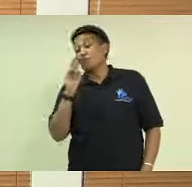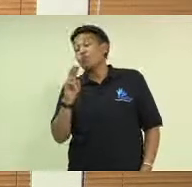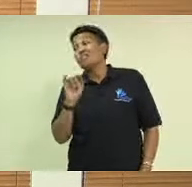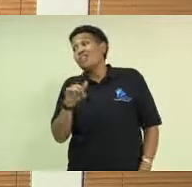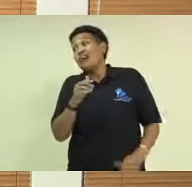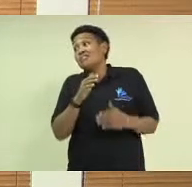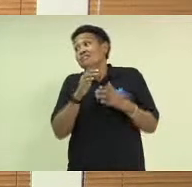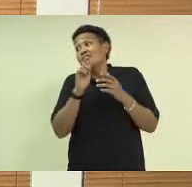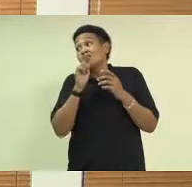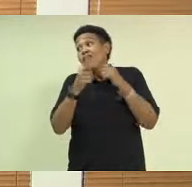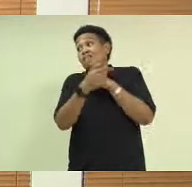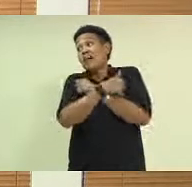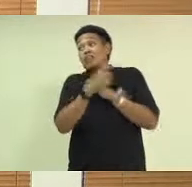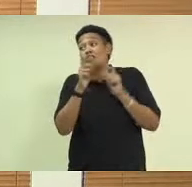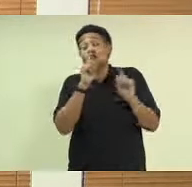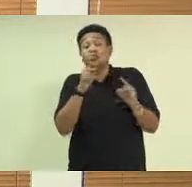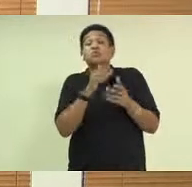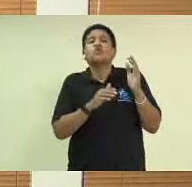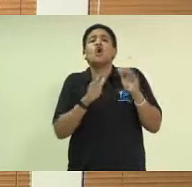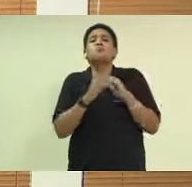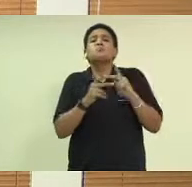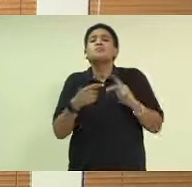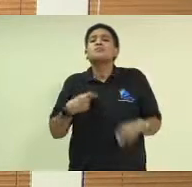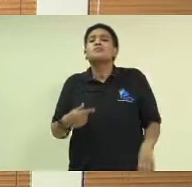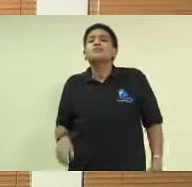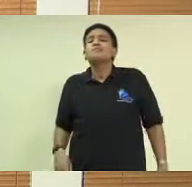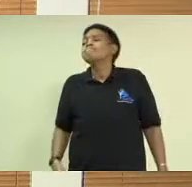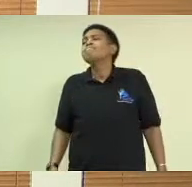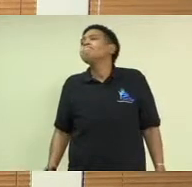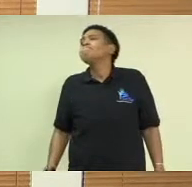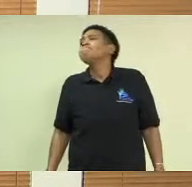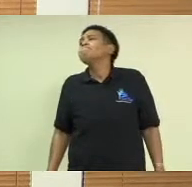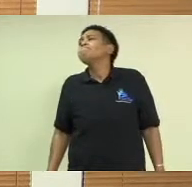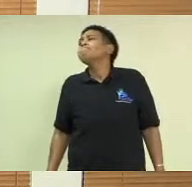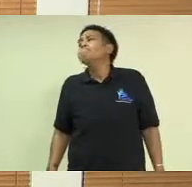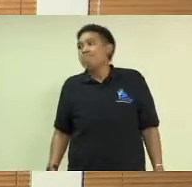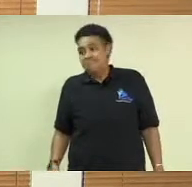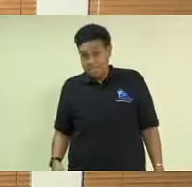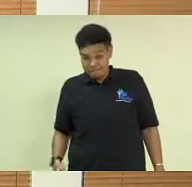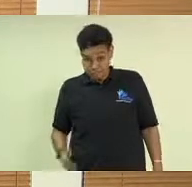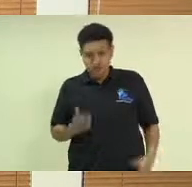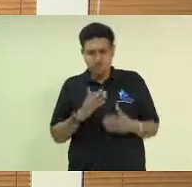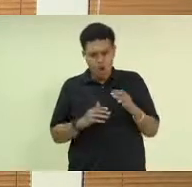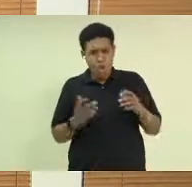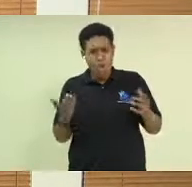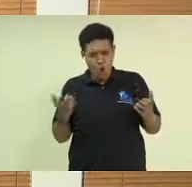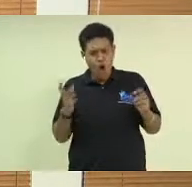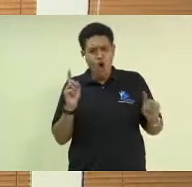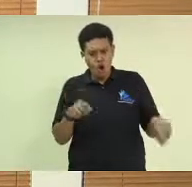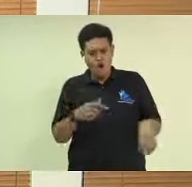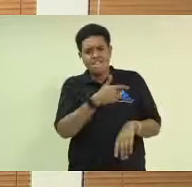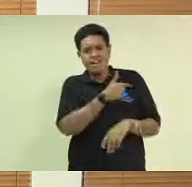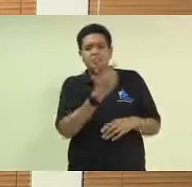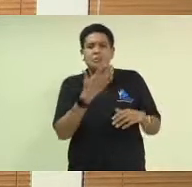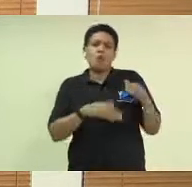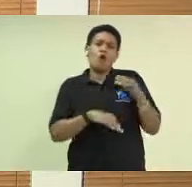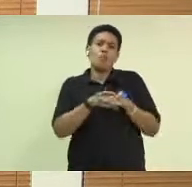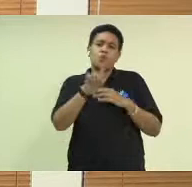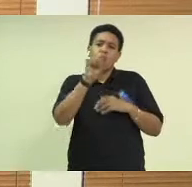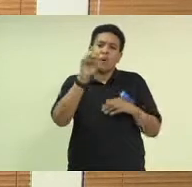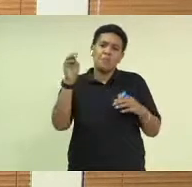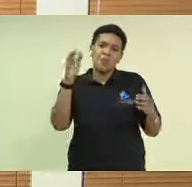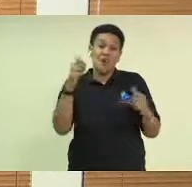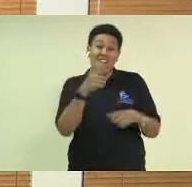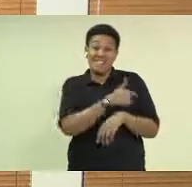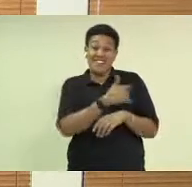number of Jamaicans still being eager to take up vaccines once those vaccines are available, maybe up to 1 million or so. So